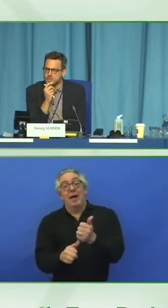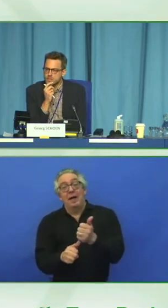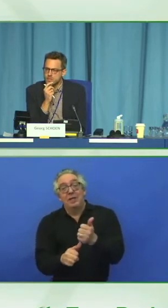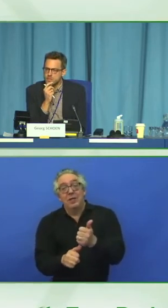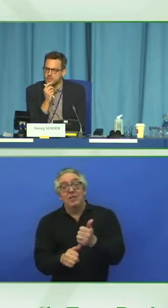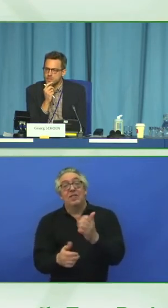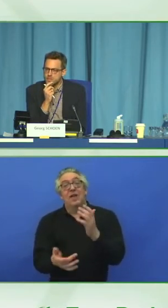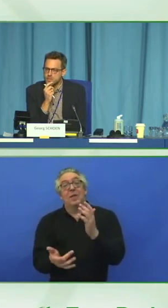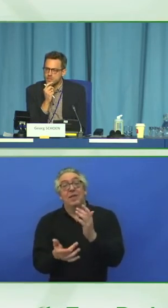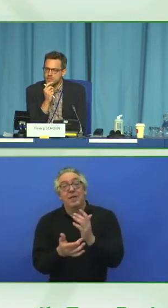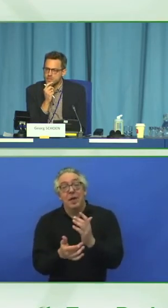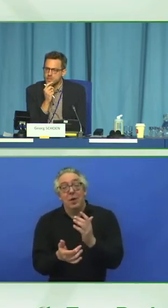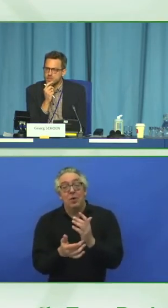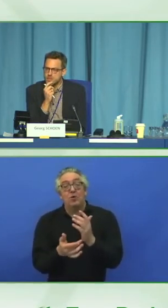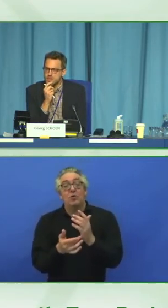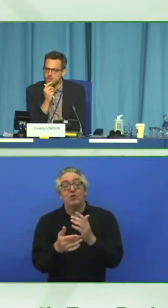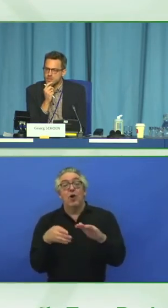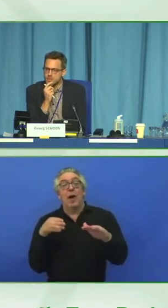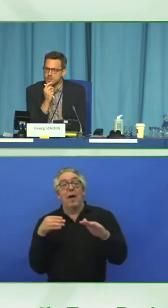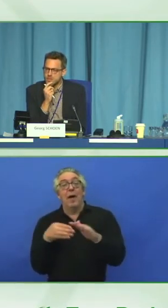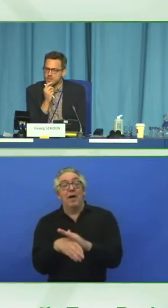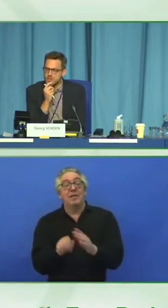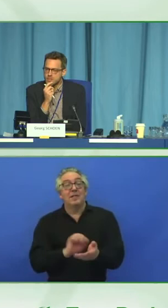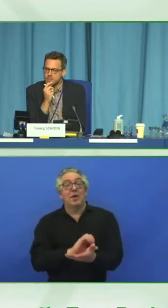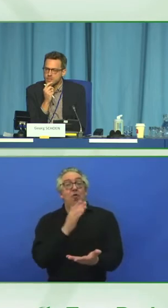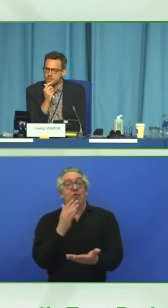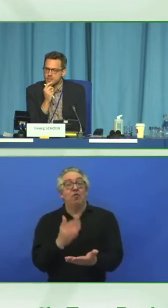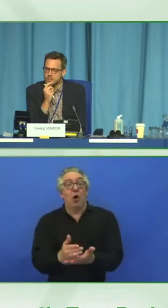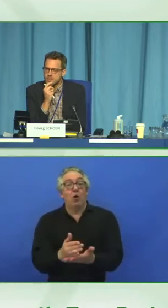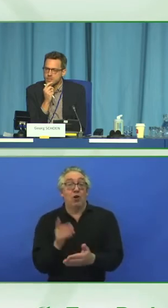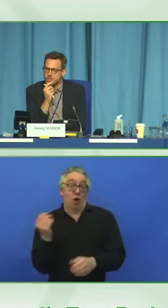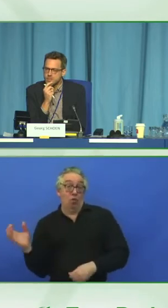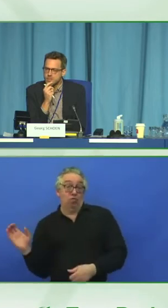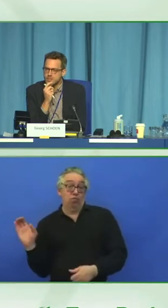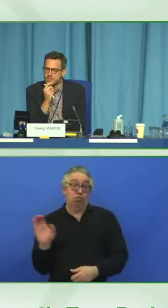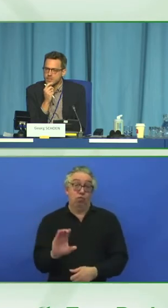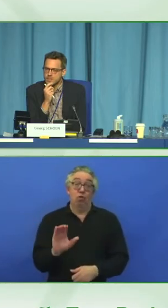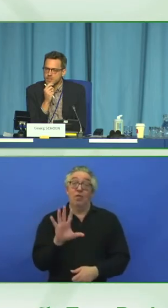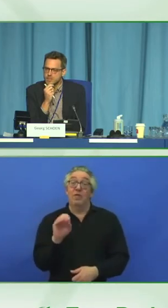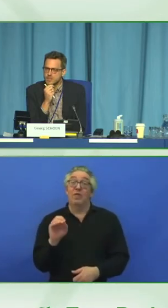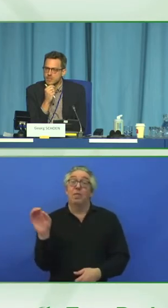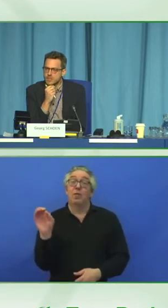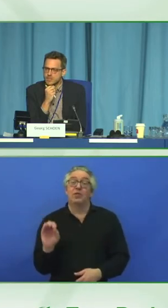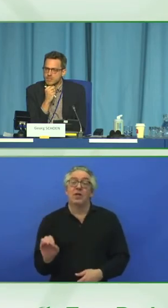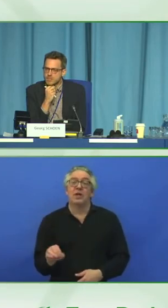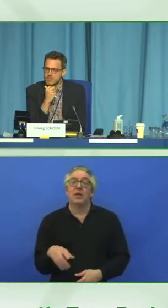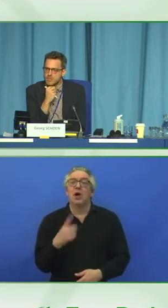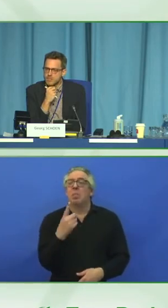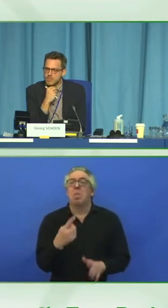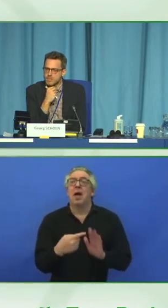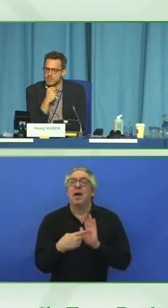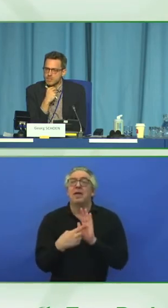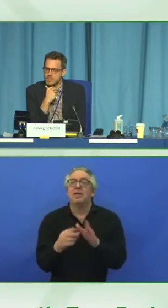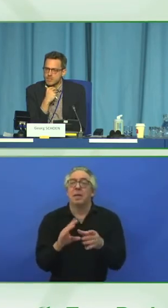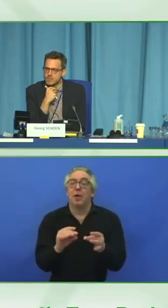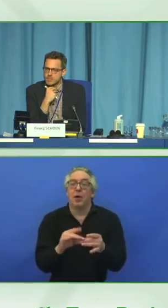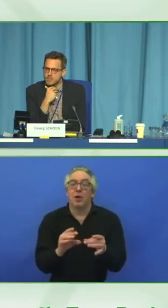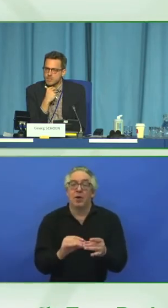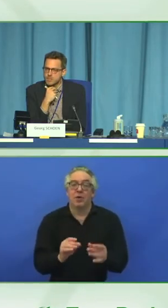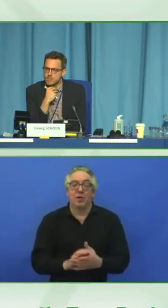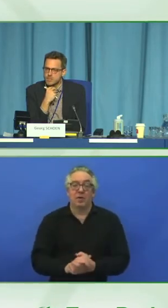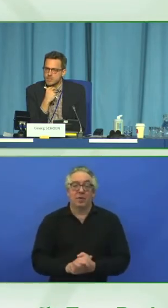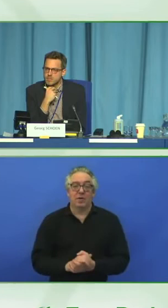user's cost by 50%. So let me give you an example here. We saw that a lot of people wouldn't